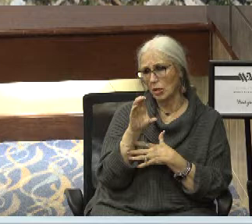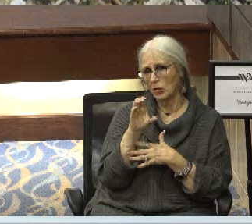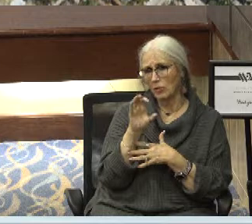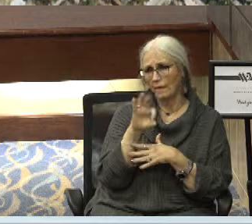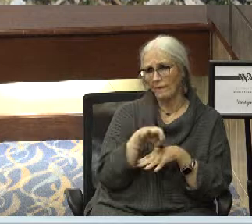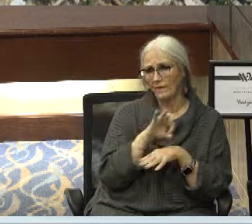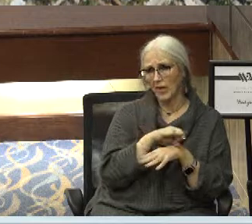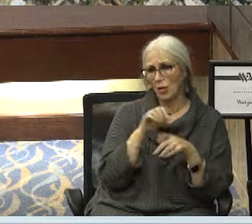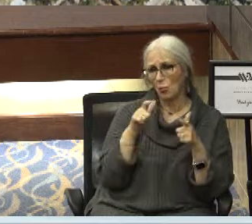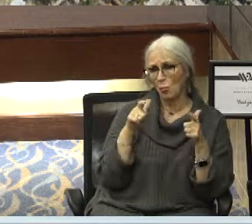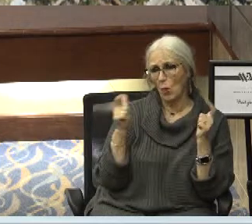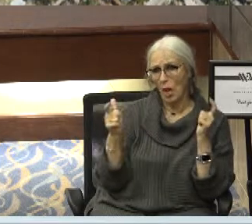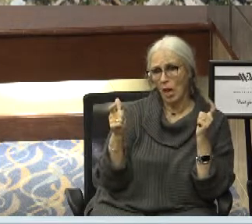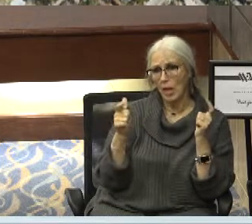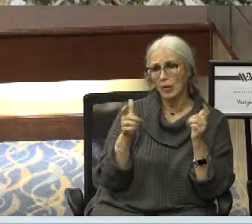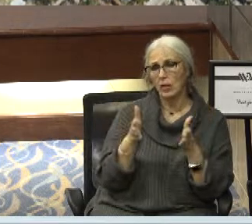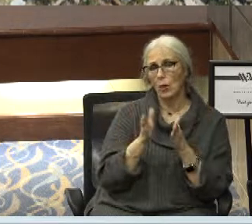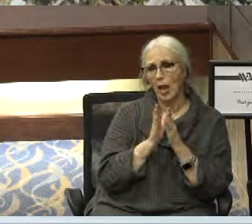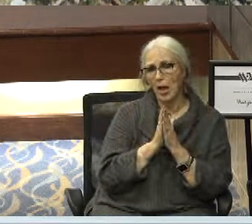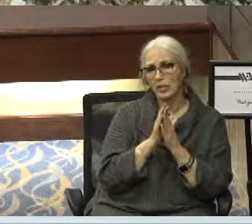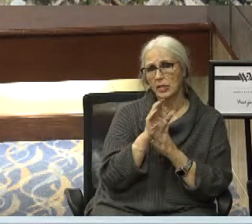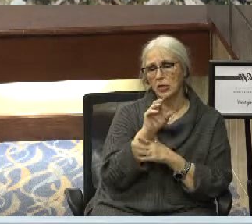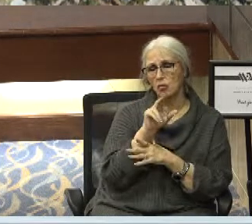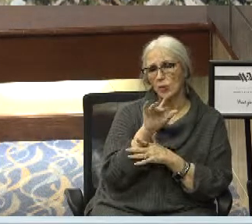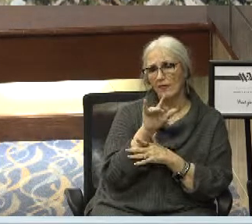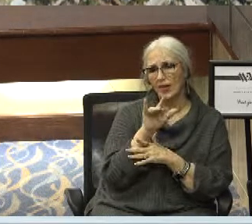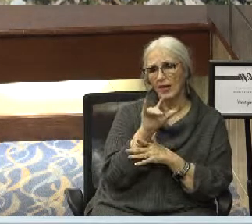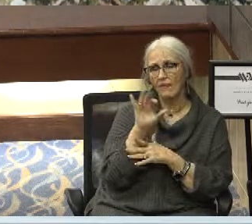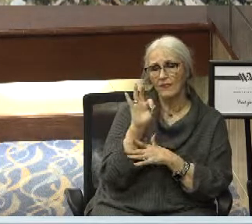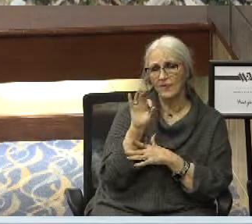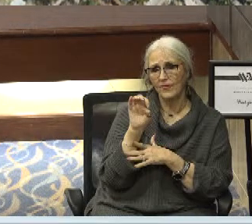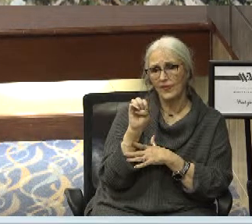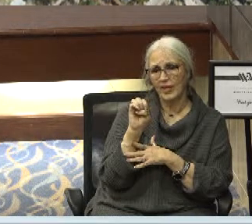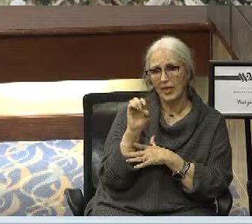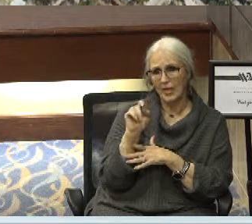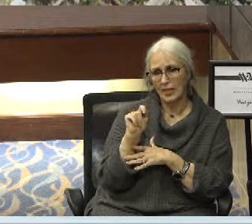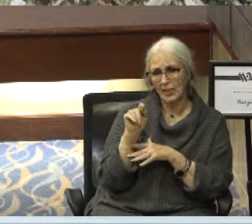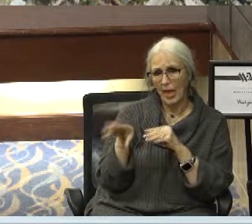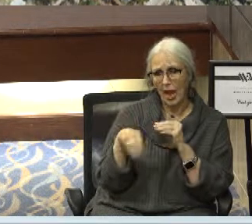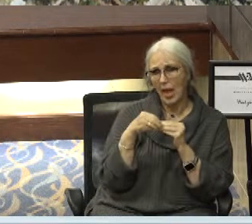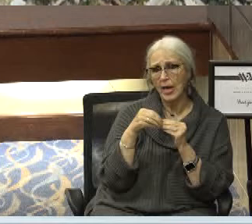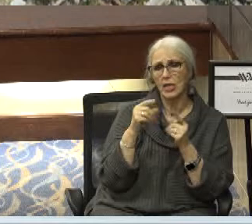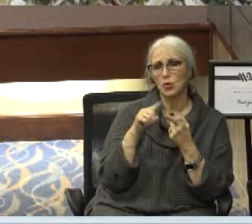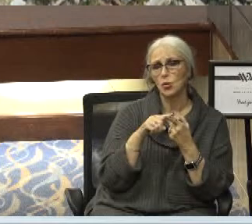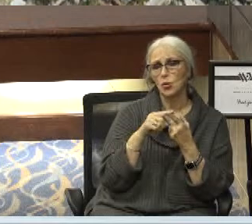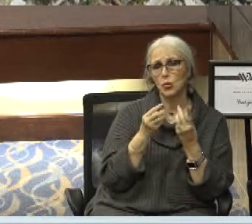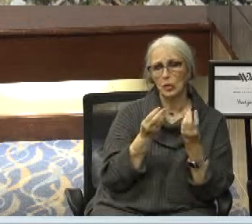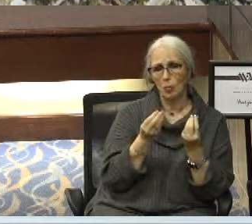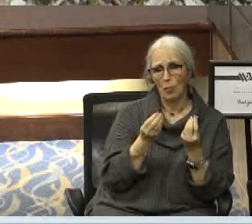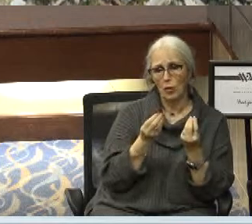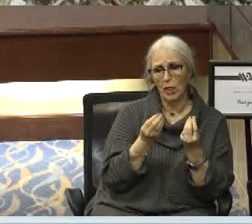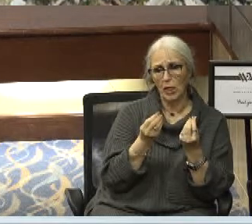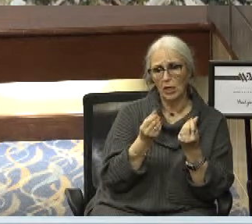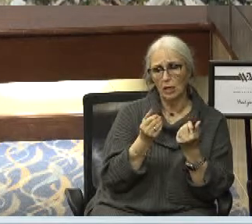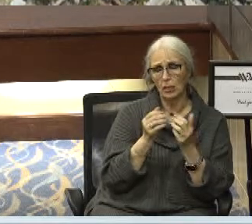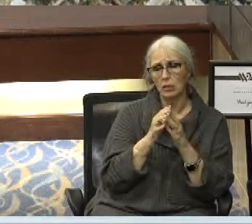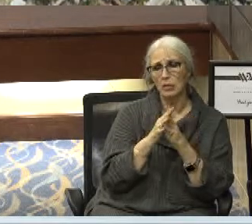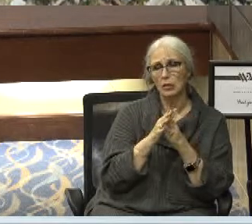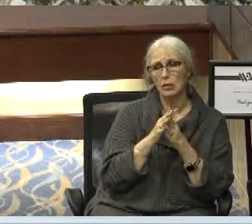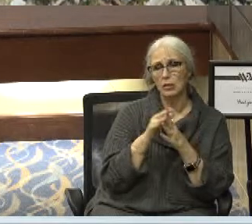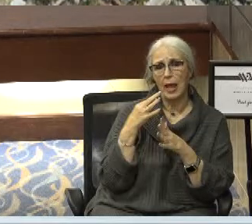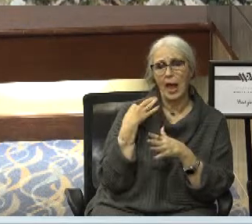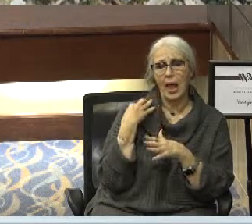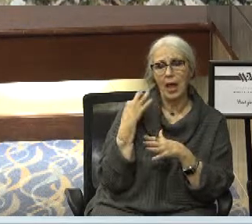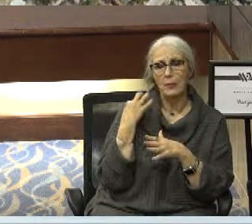wide, and they're requesting 25 feet adjacent to this property that the applicant